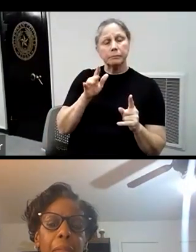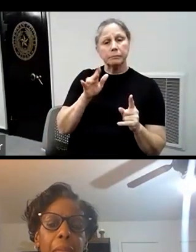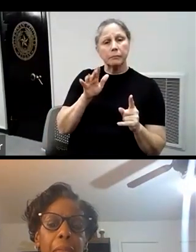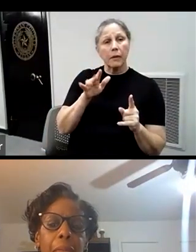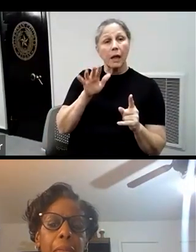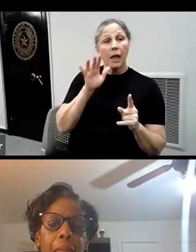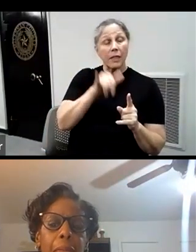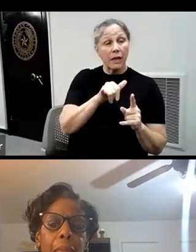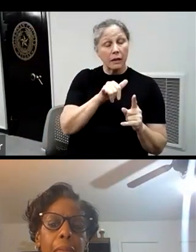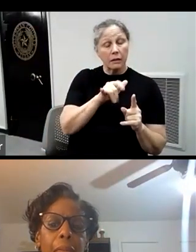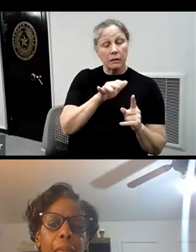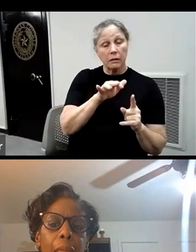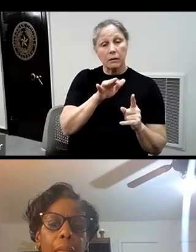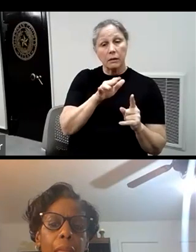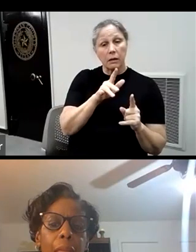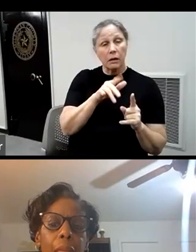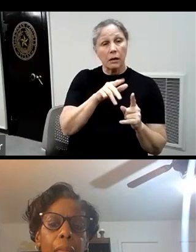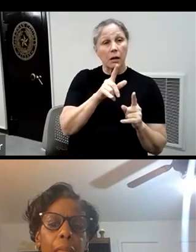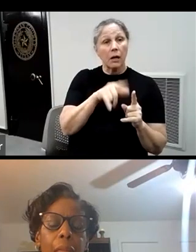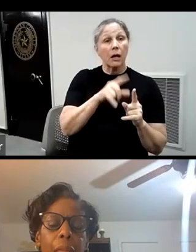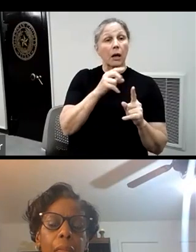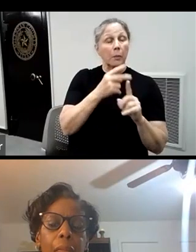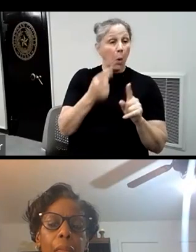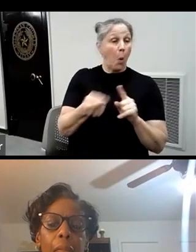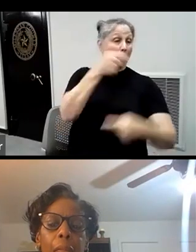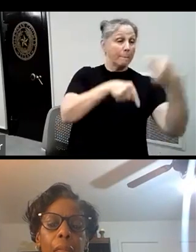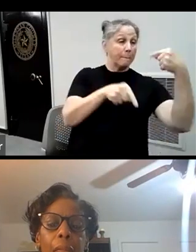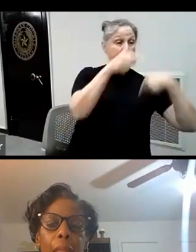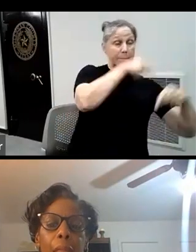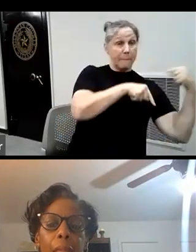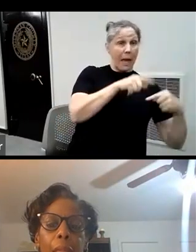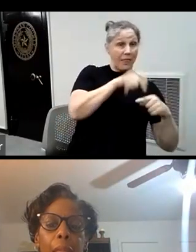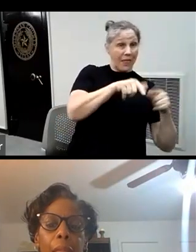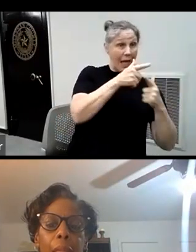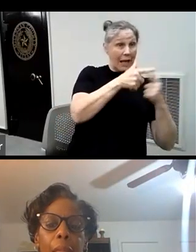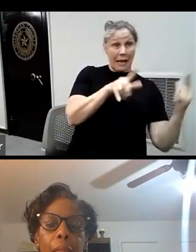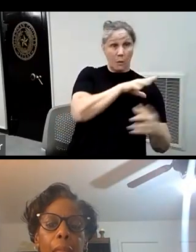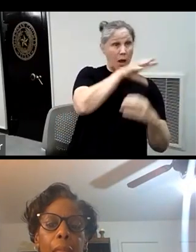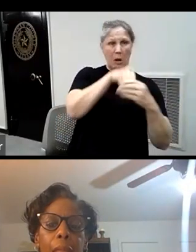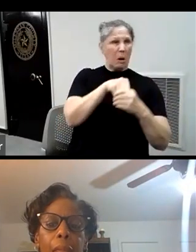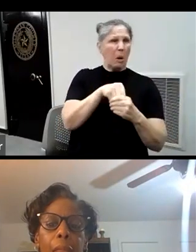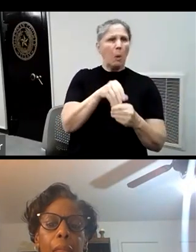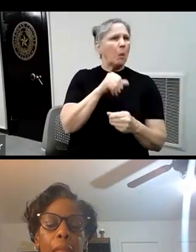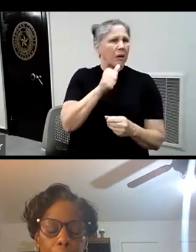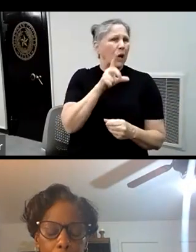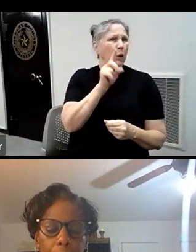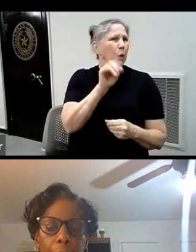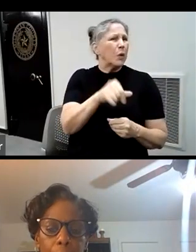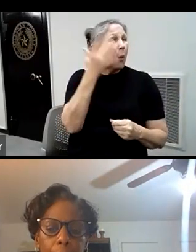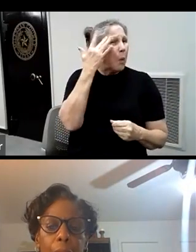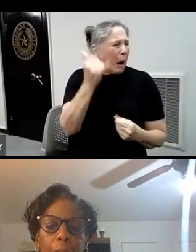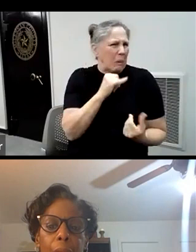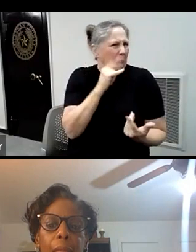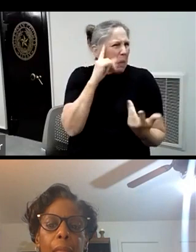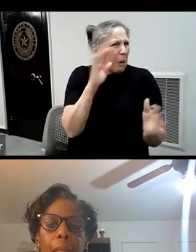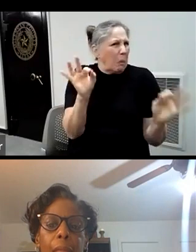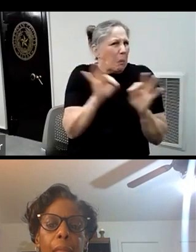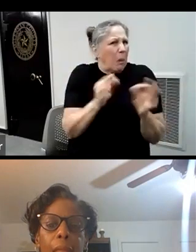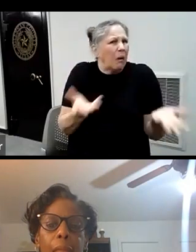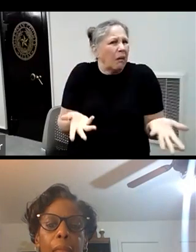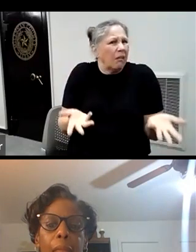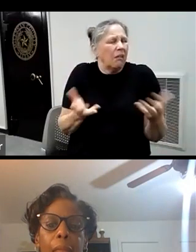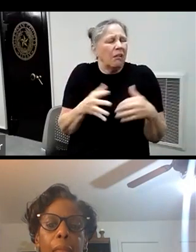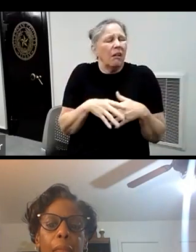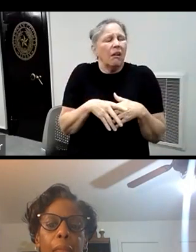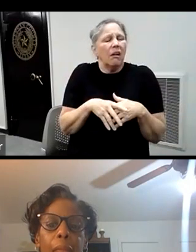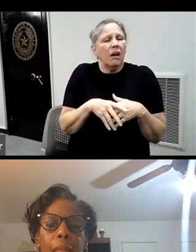language about the retroactivity because I didn't think it was relevant. But